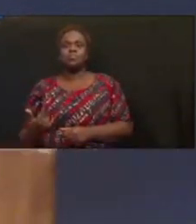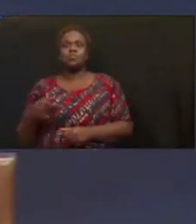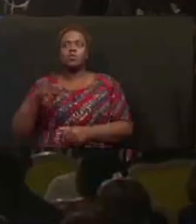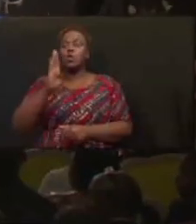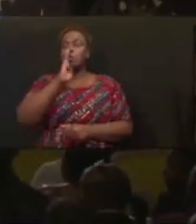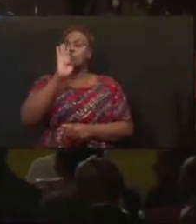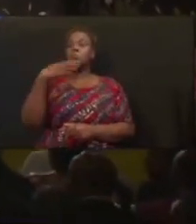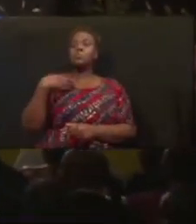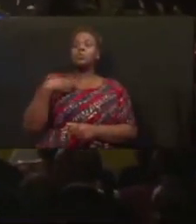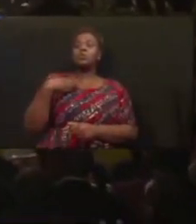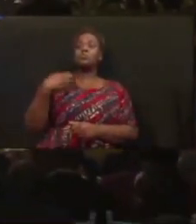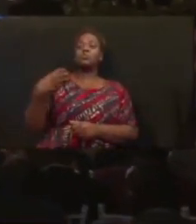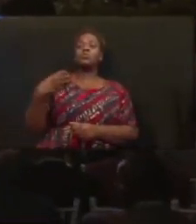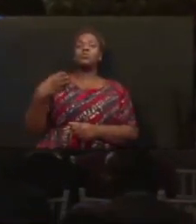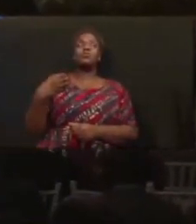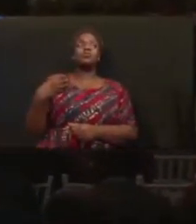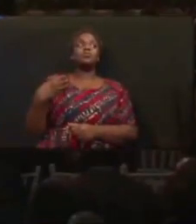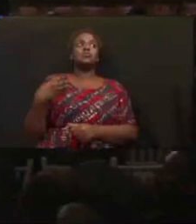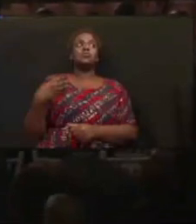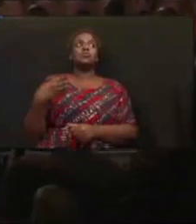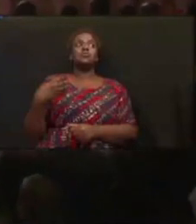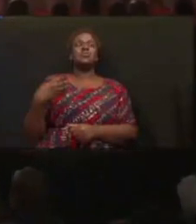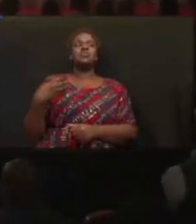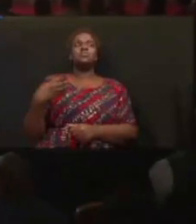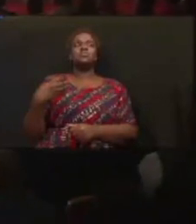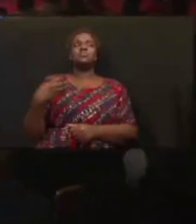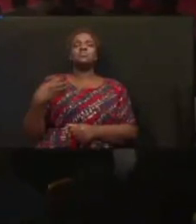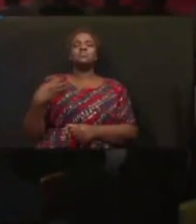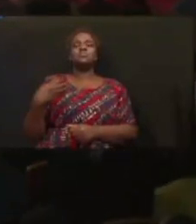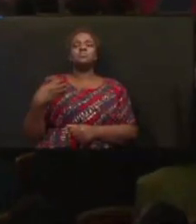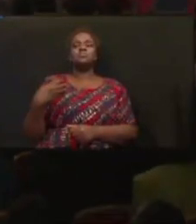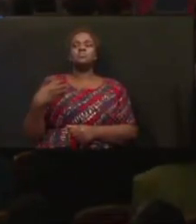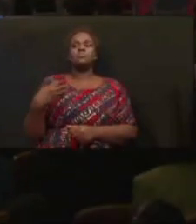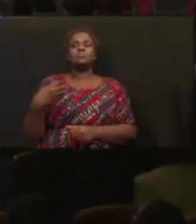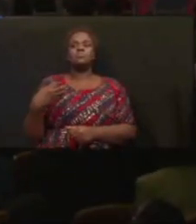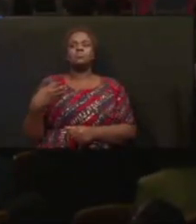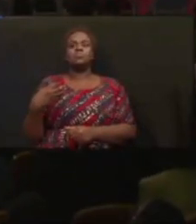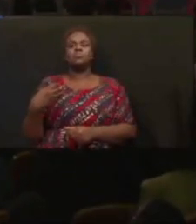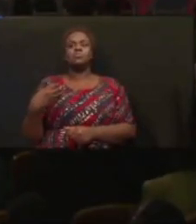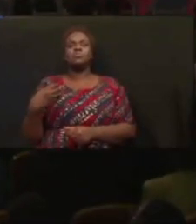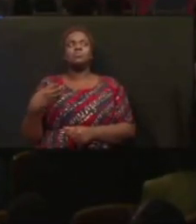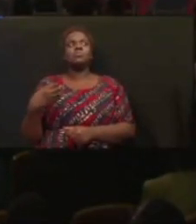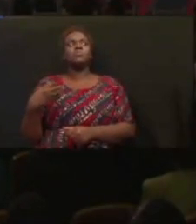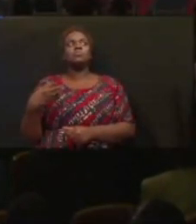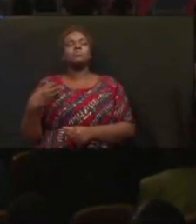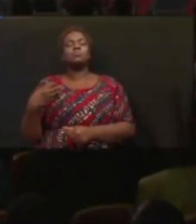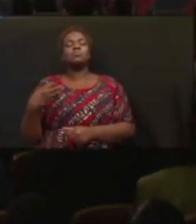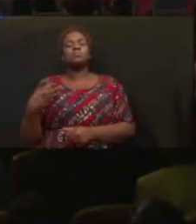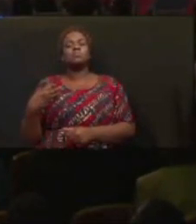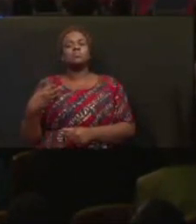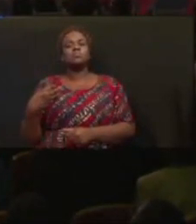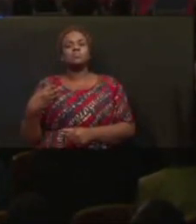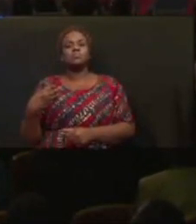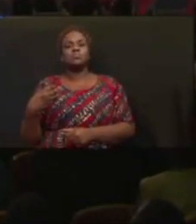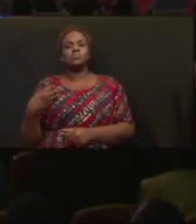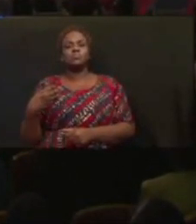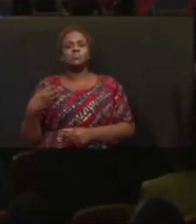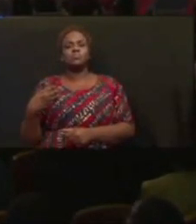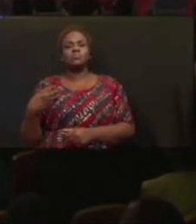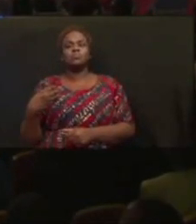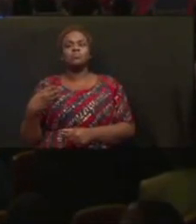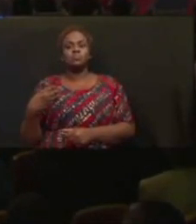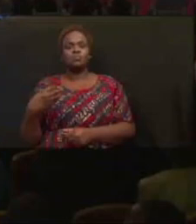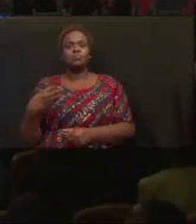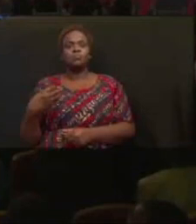rich by being valuable. You can be wealthy. You know the laws of wealth already,